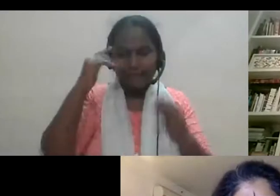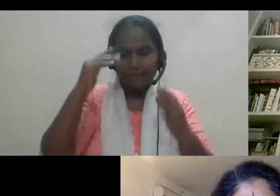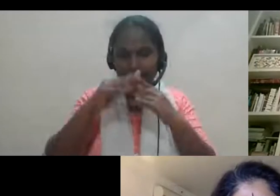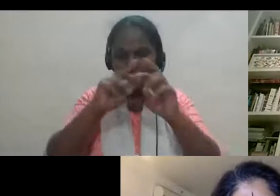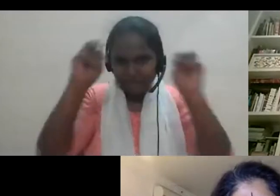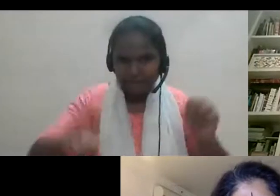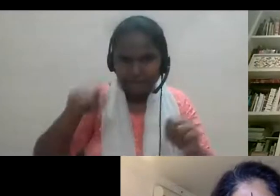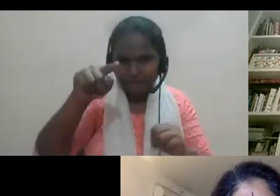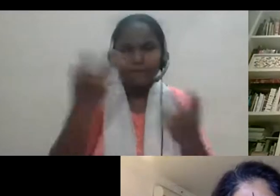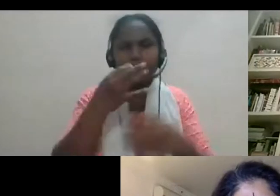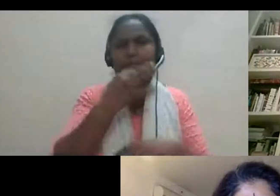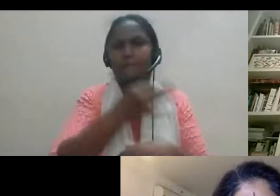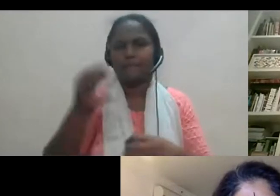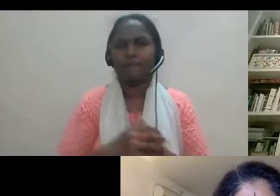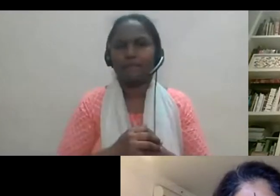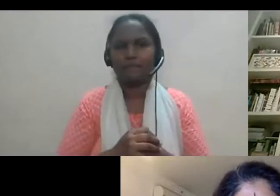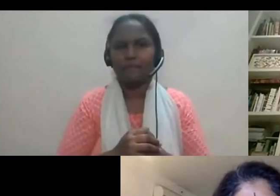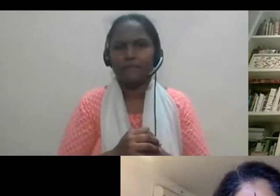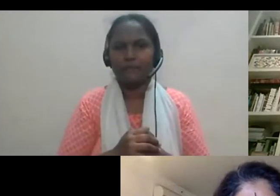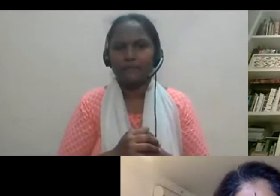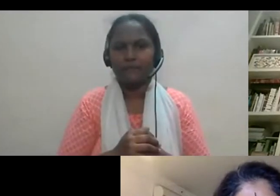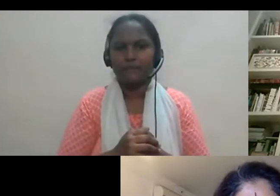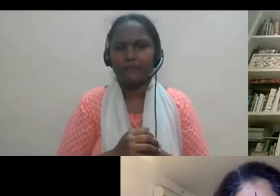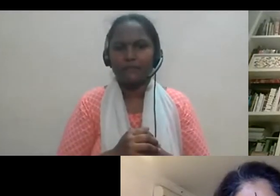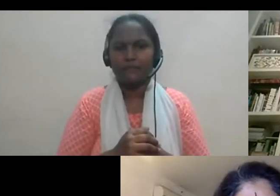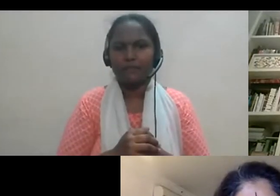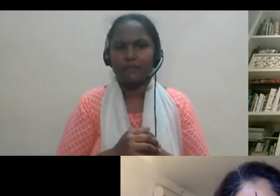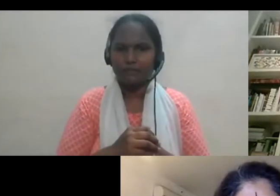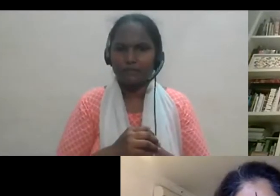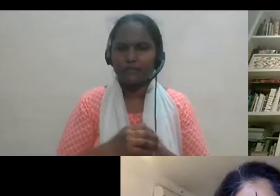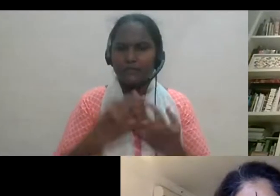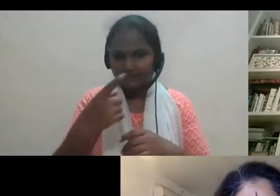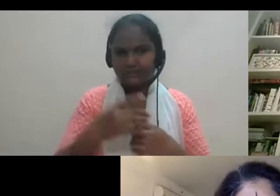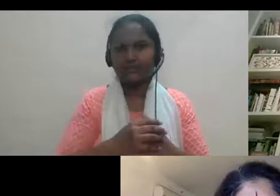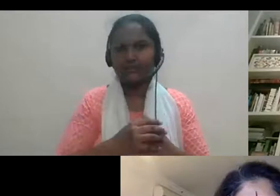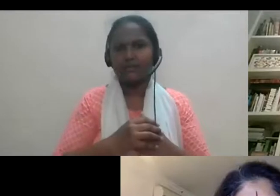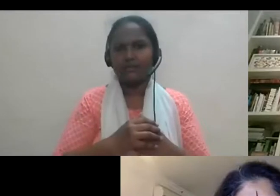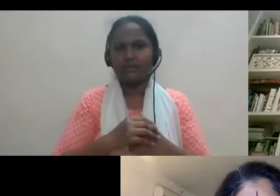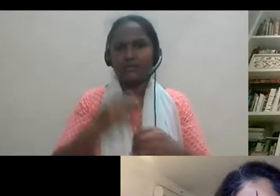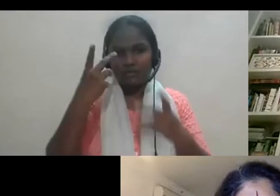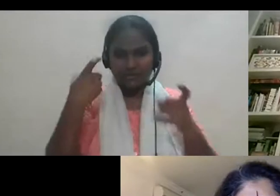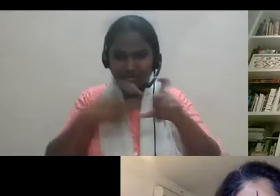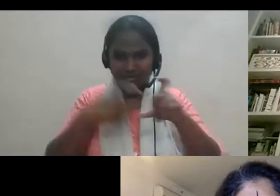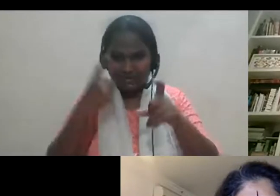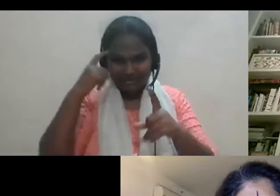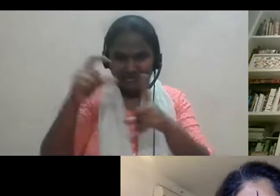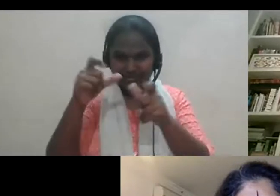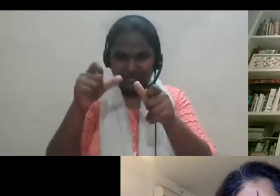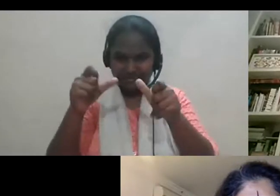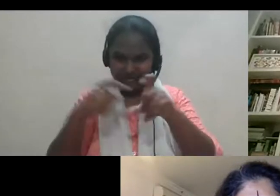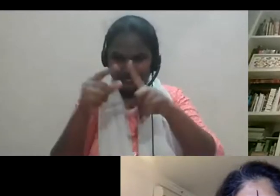Victoria? Well, we, let's say we, our education department, which